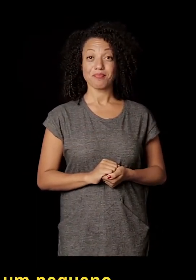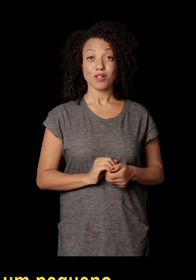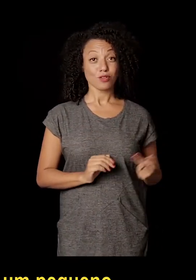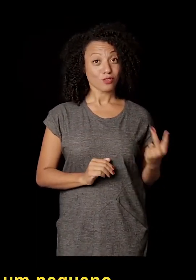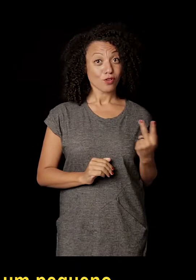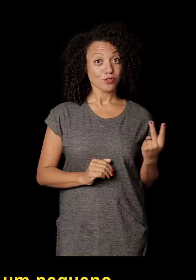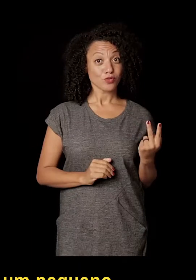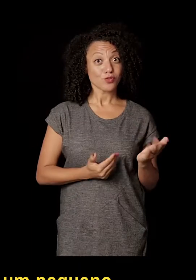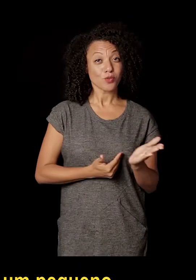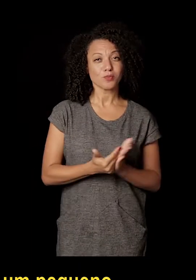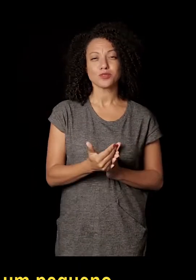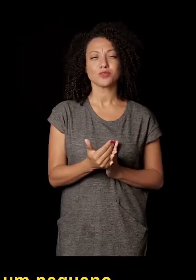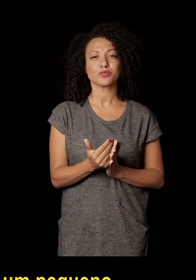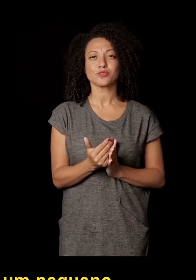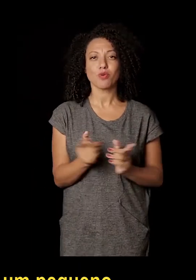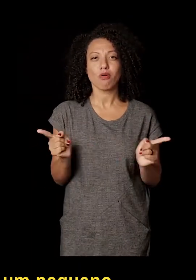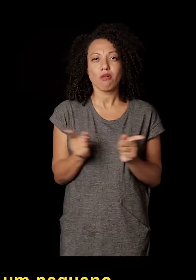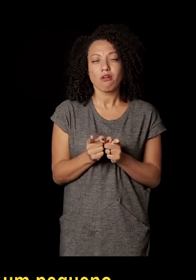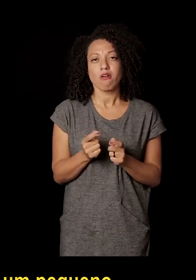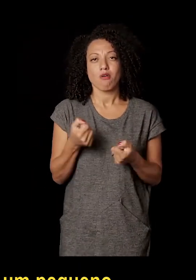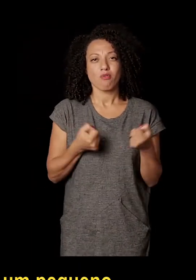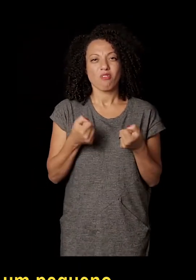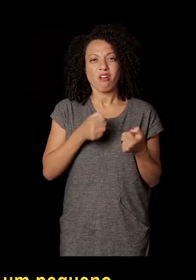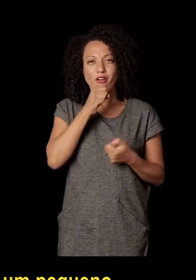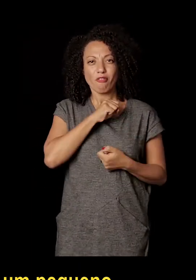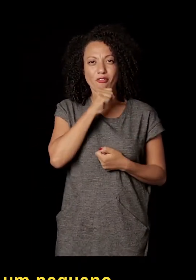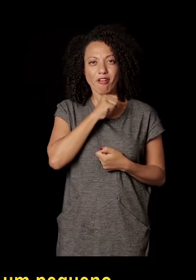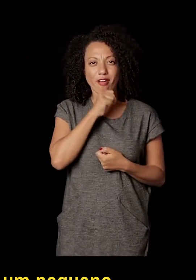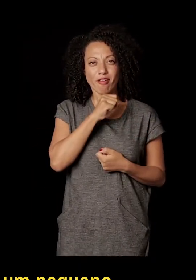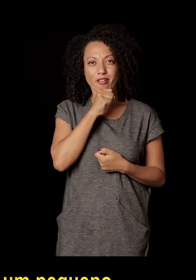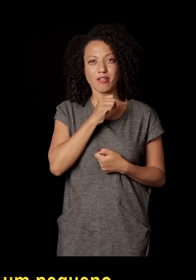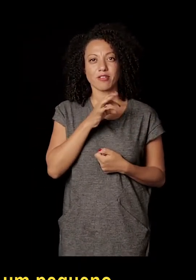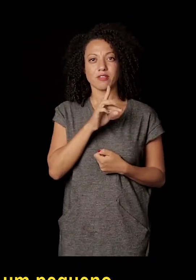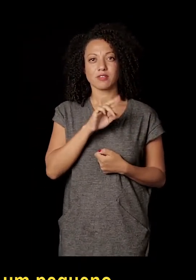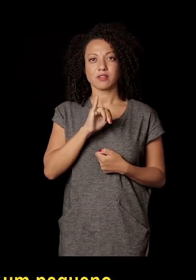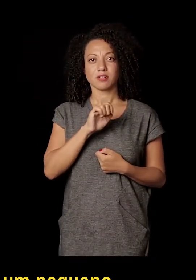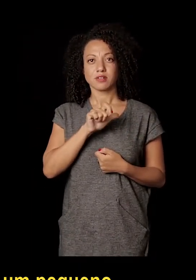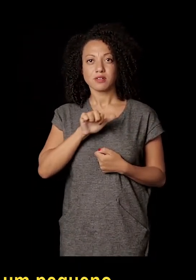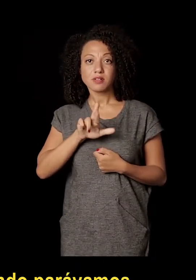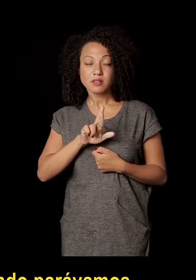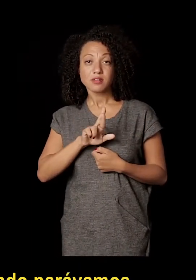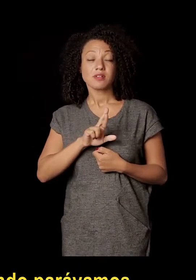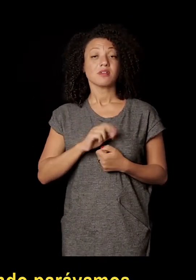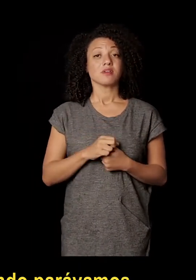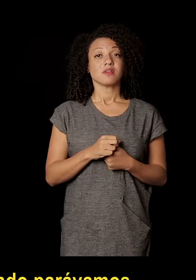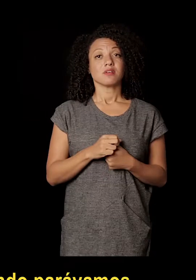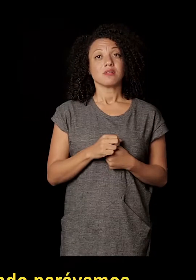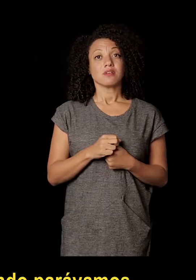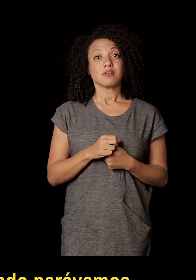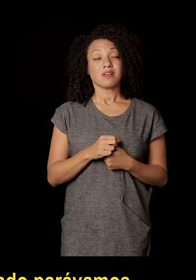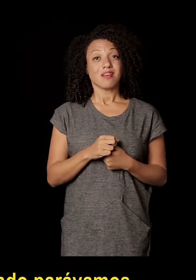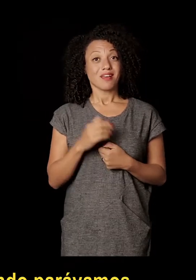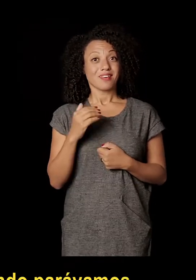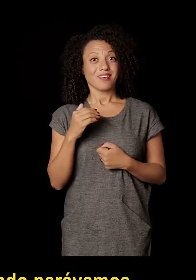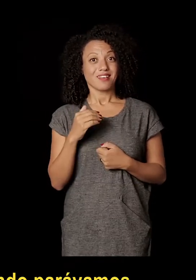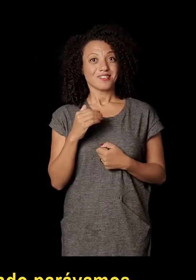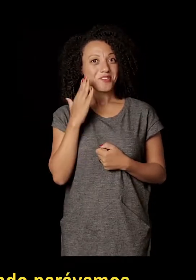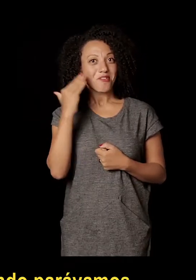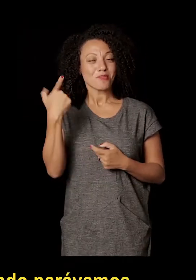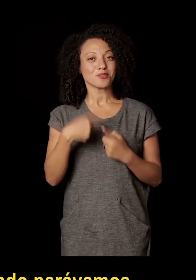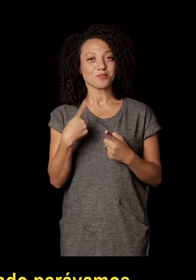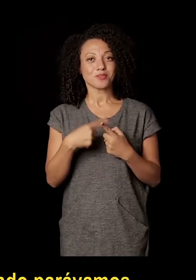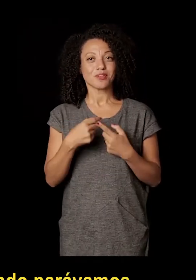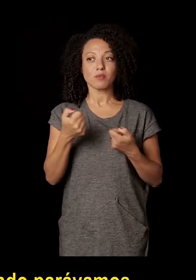started with a small camper and a sort of famous old car that made us quite popular when we